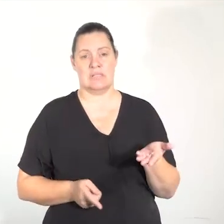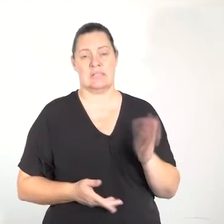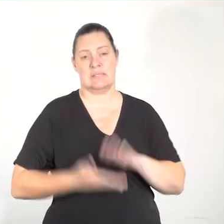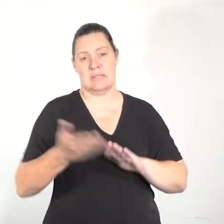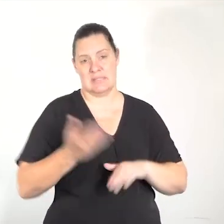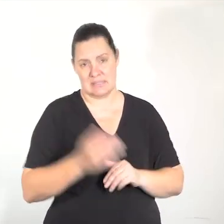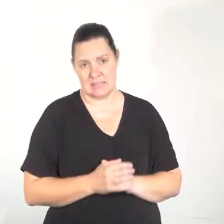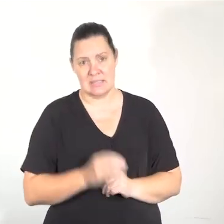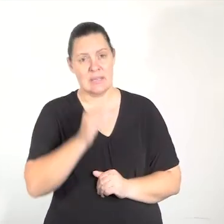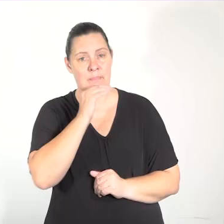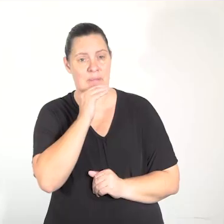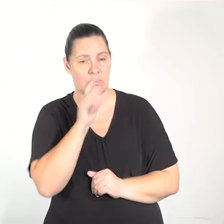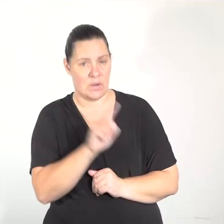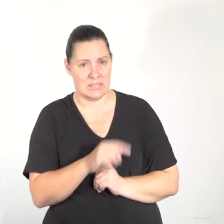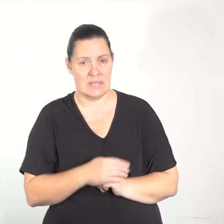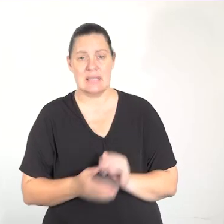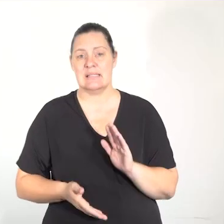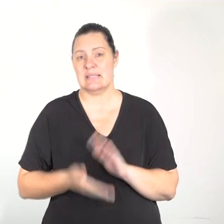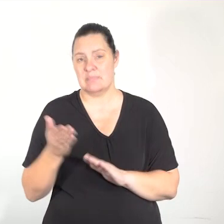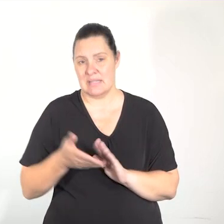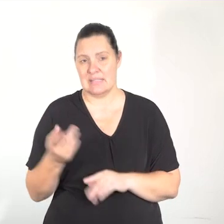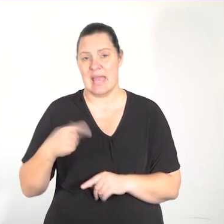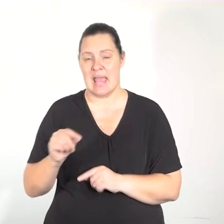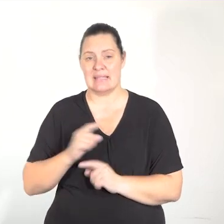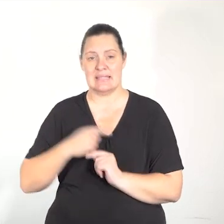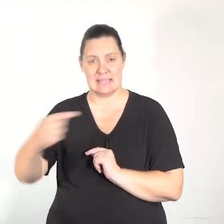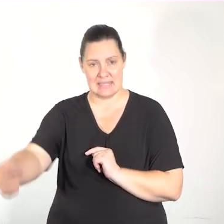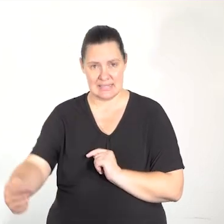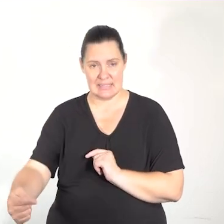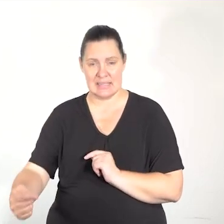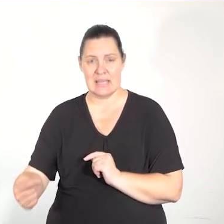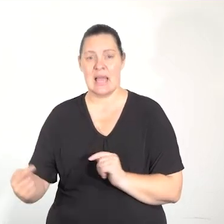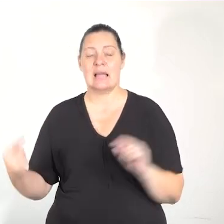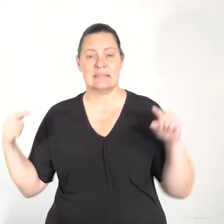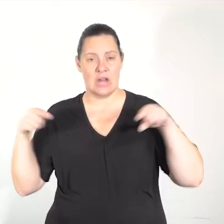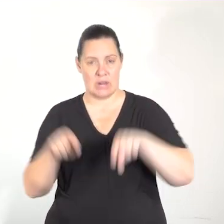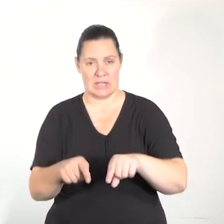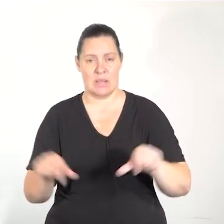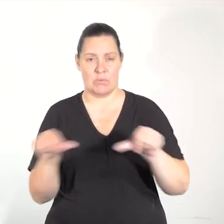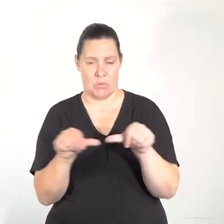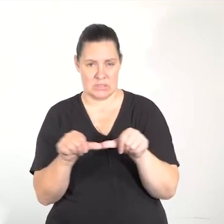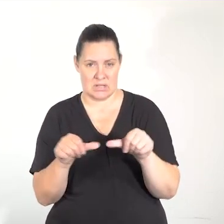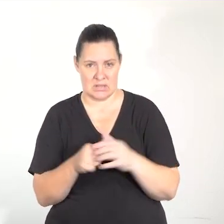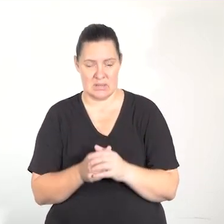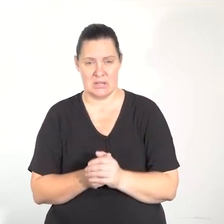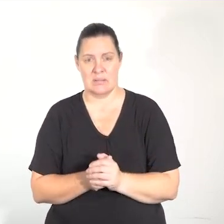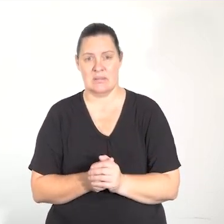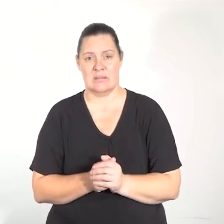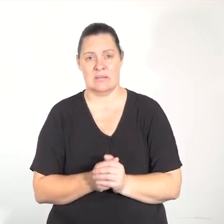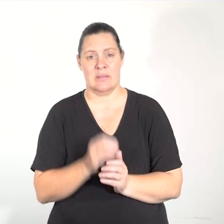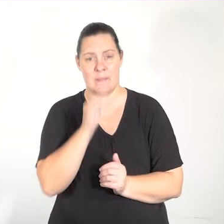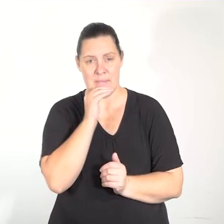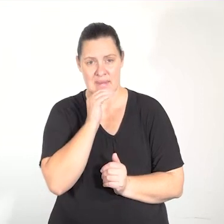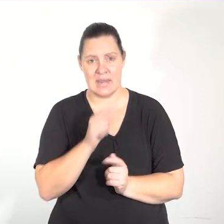speed. What does this mean? It means that speed and distance are directly proportional.